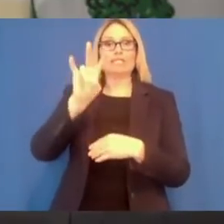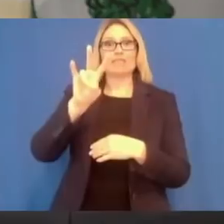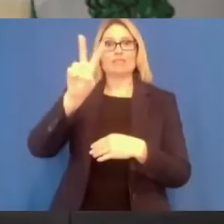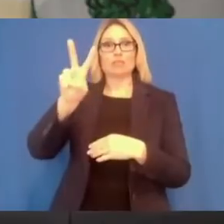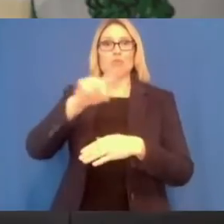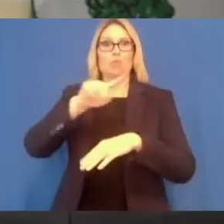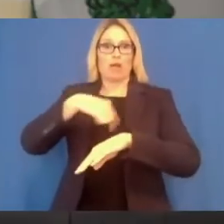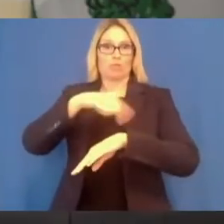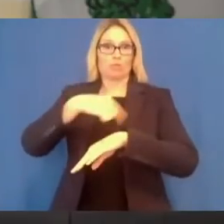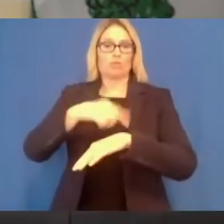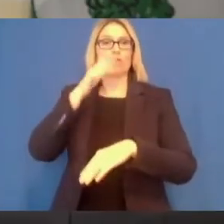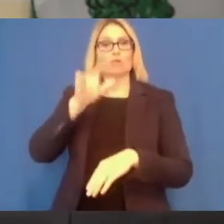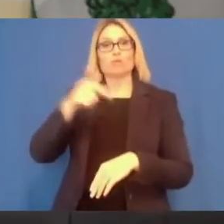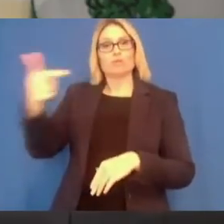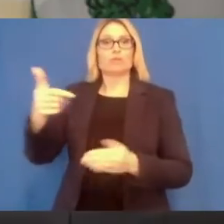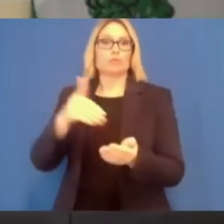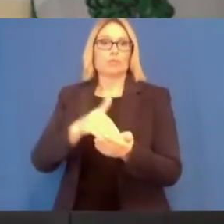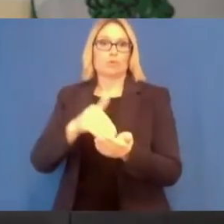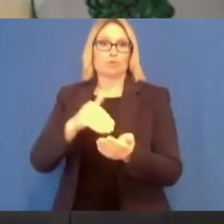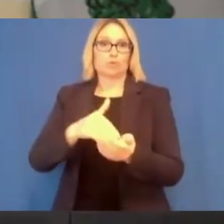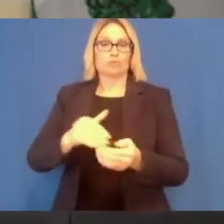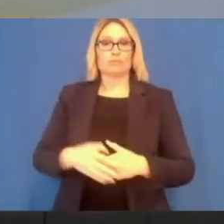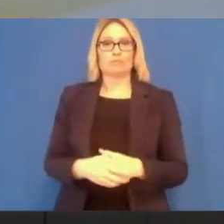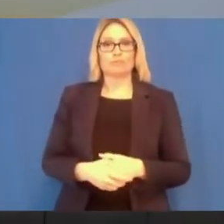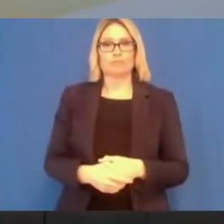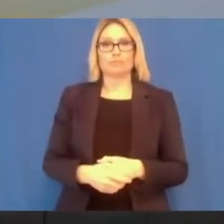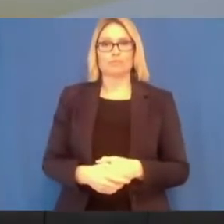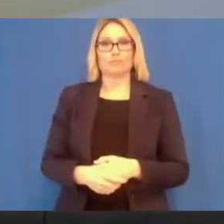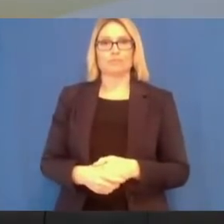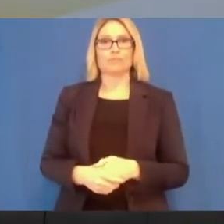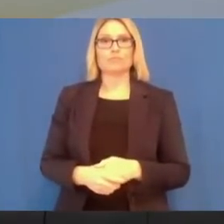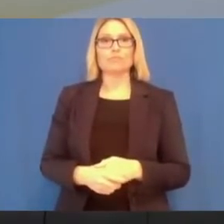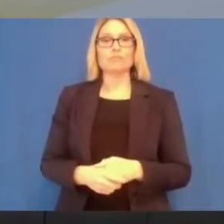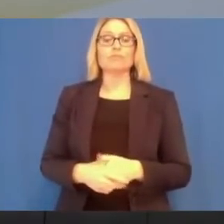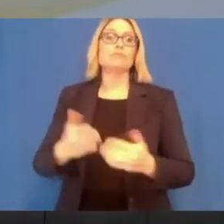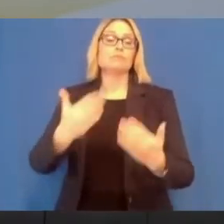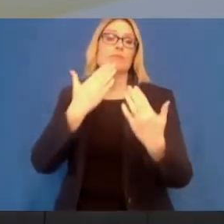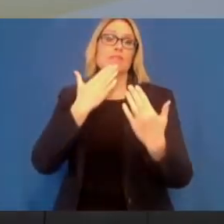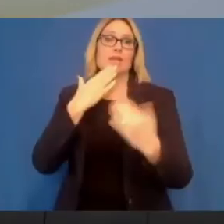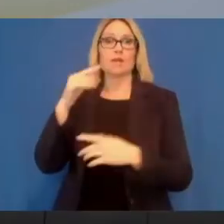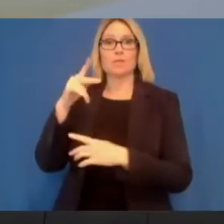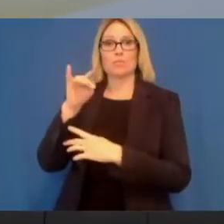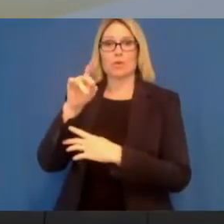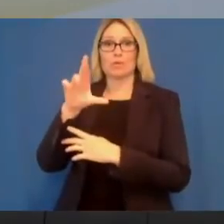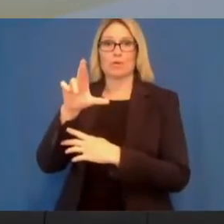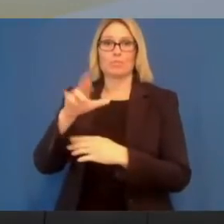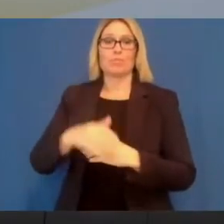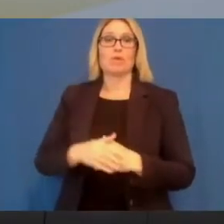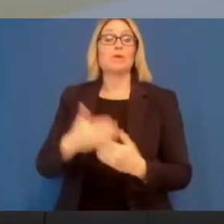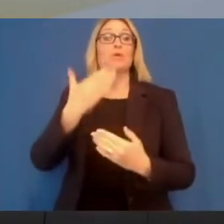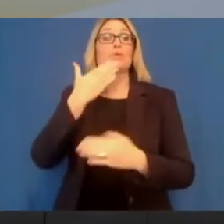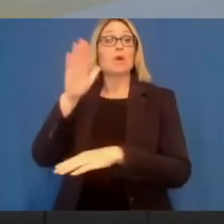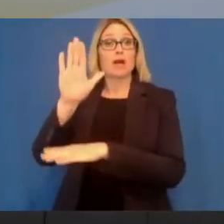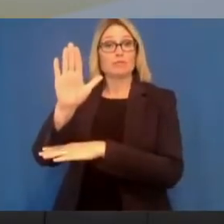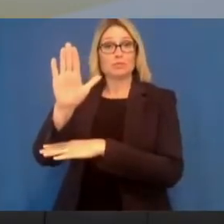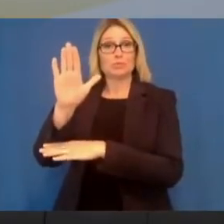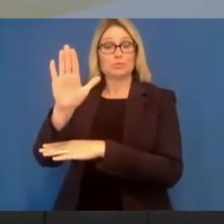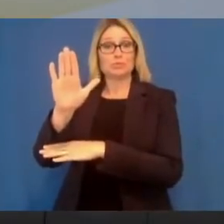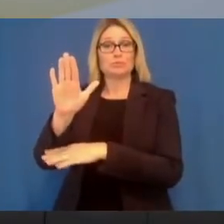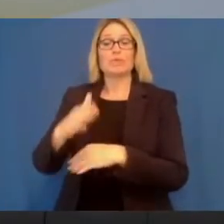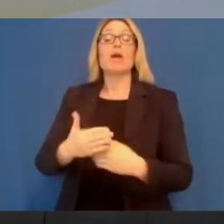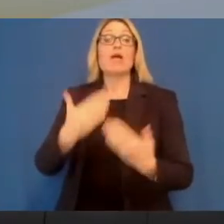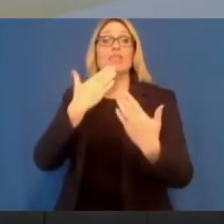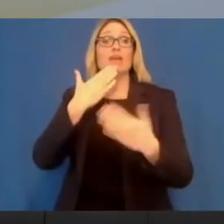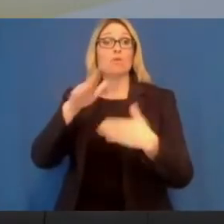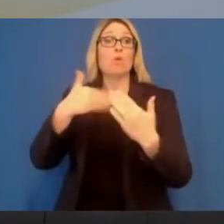will turn it over to you for more information. Thank you, Premier. Good afternoon, and thank you for